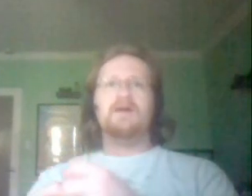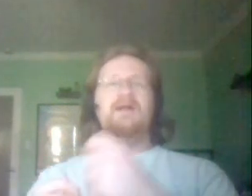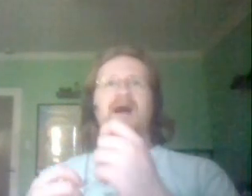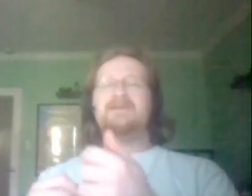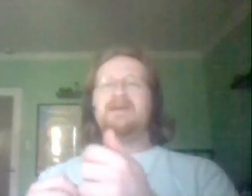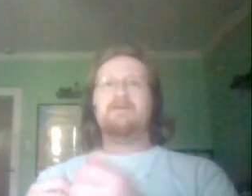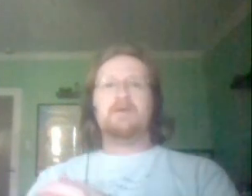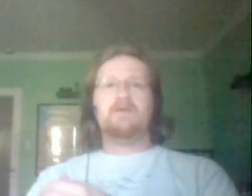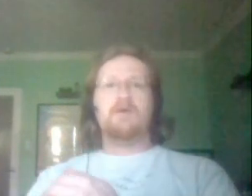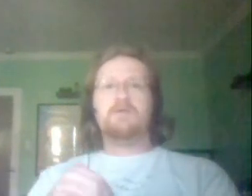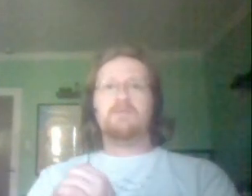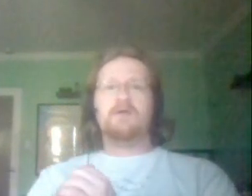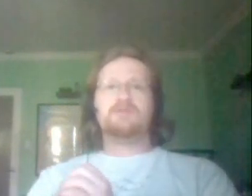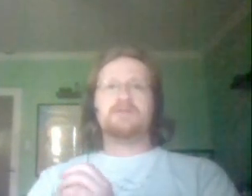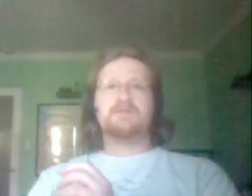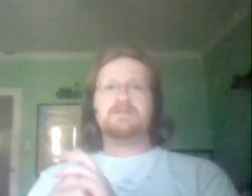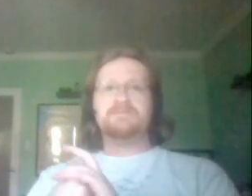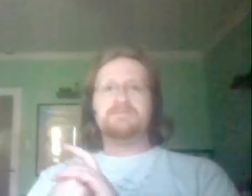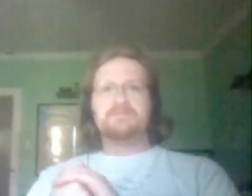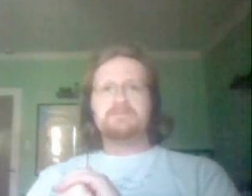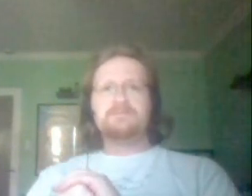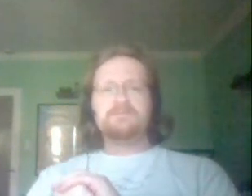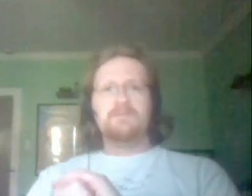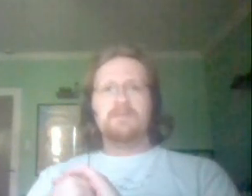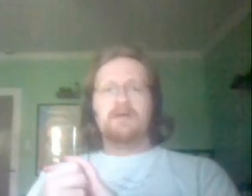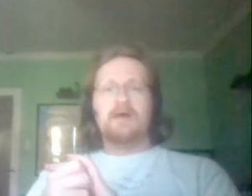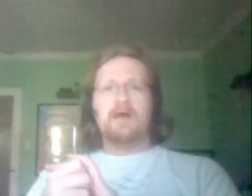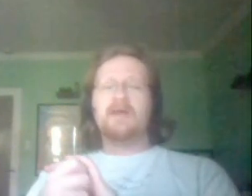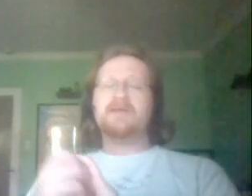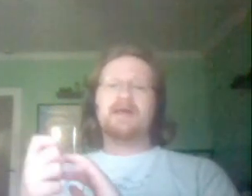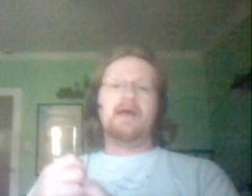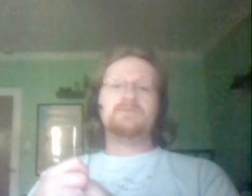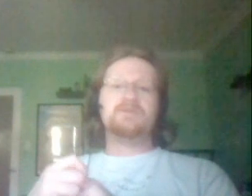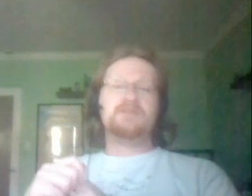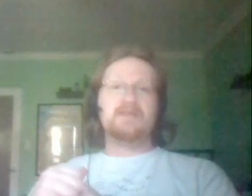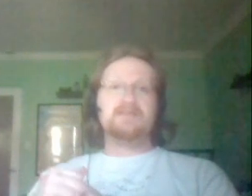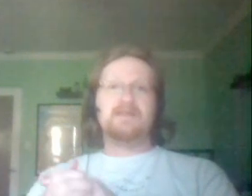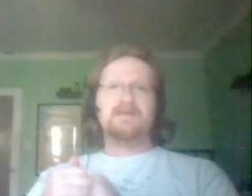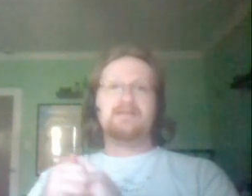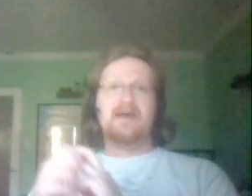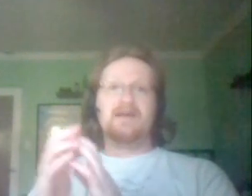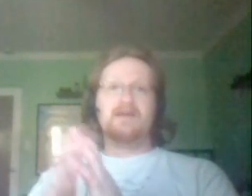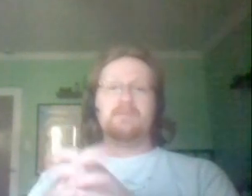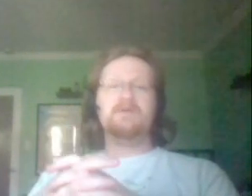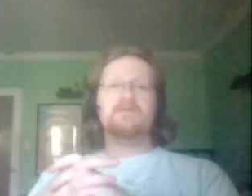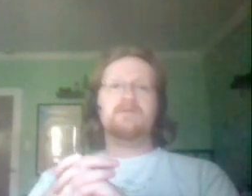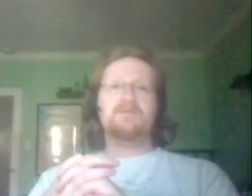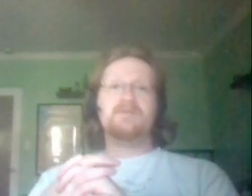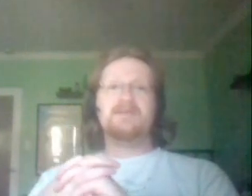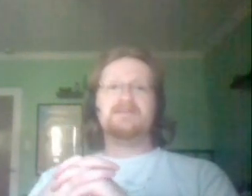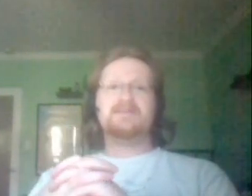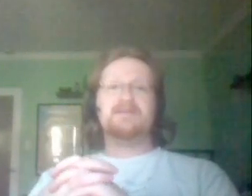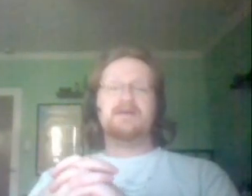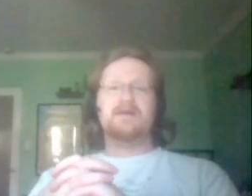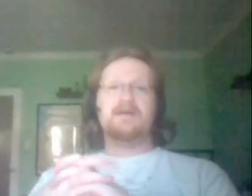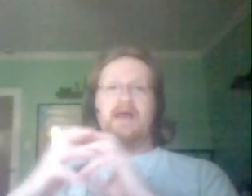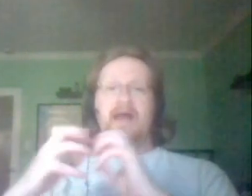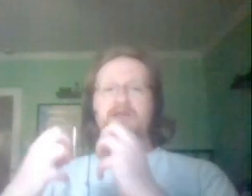over, uncaring about your own emotions. Yes, I am suggesting that Peter Griffith